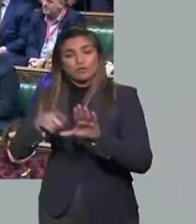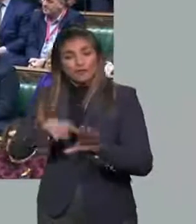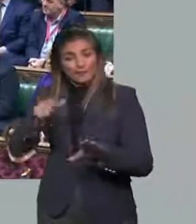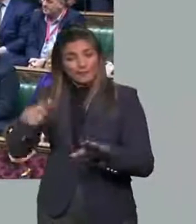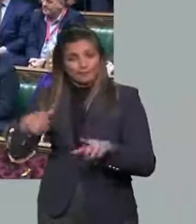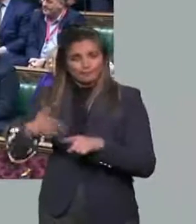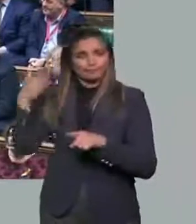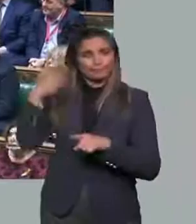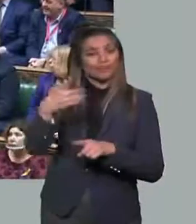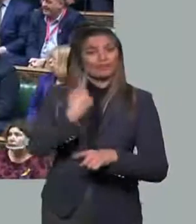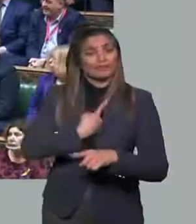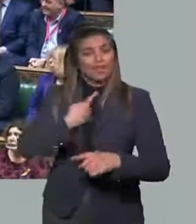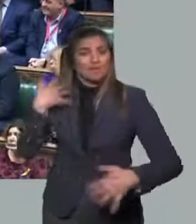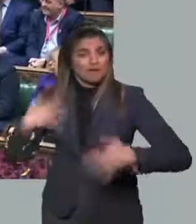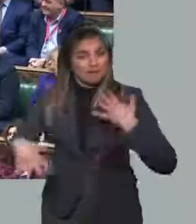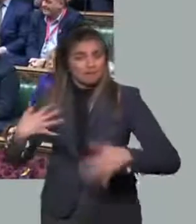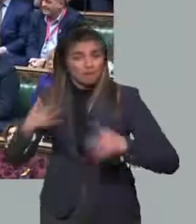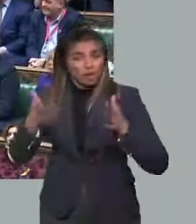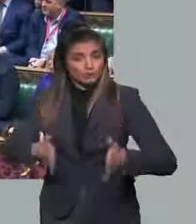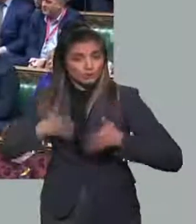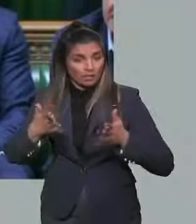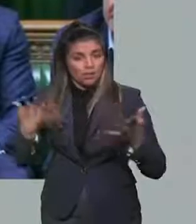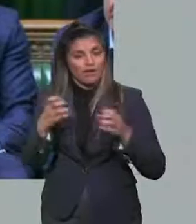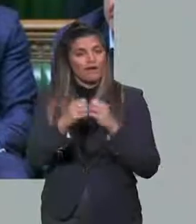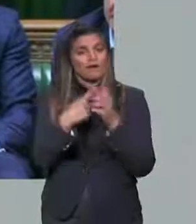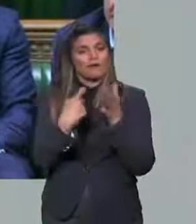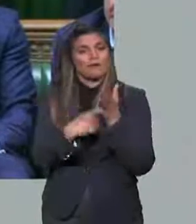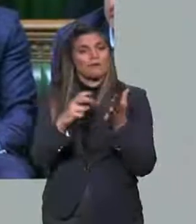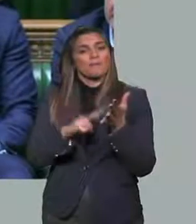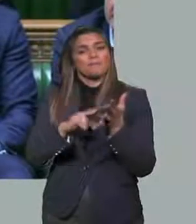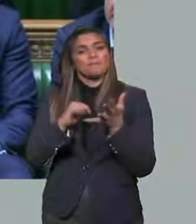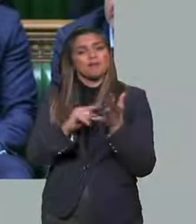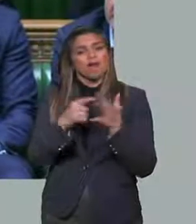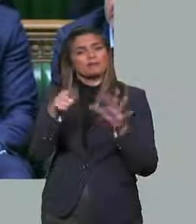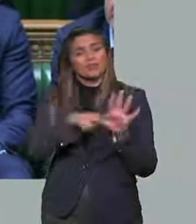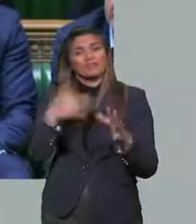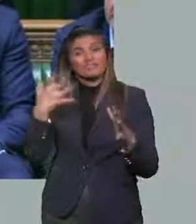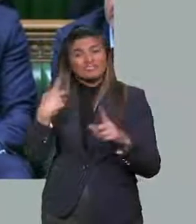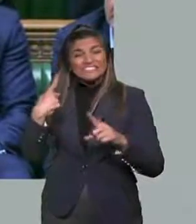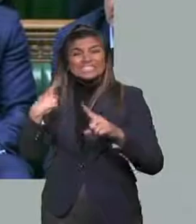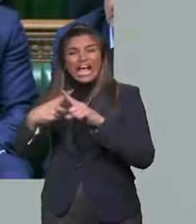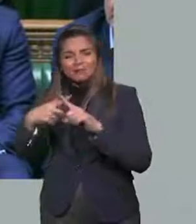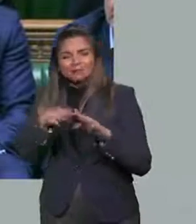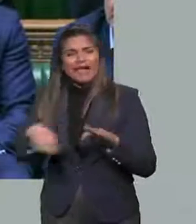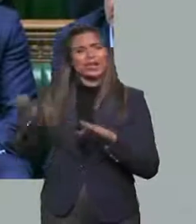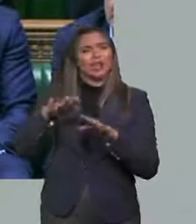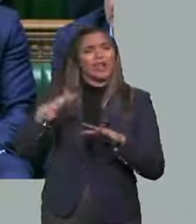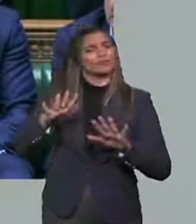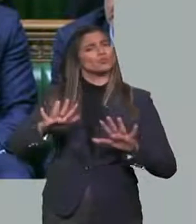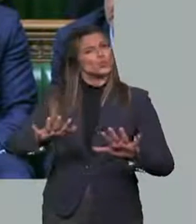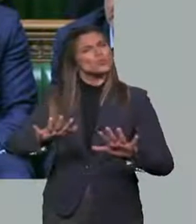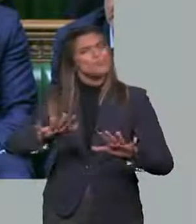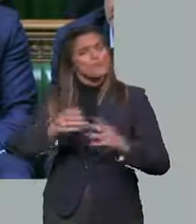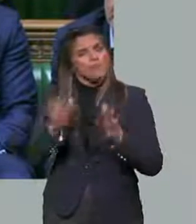Hospital for self-harm. That is 15 times the national average. This is a public health crisis. So will the Deputy Prime